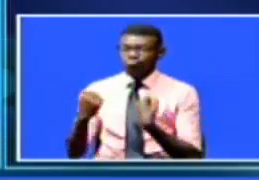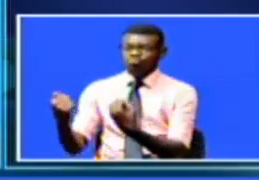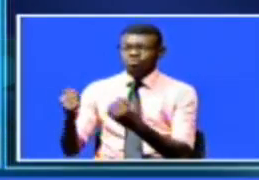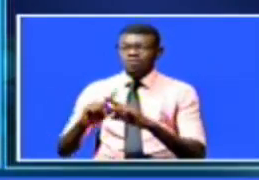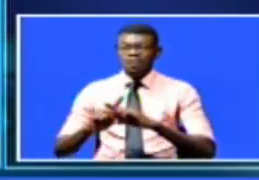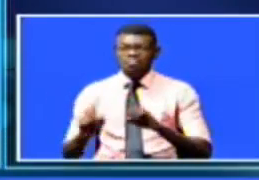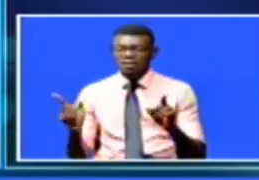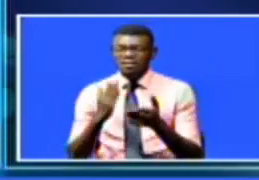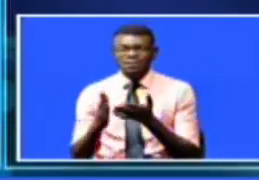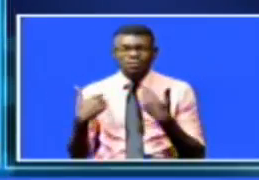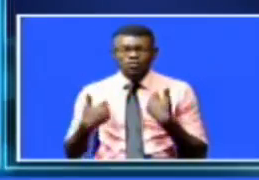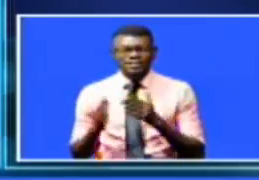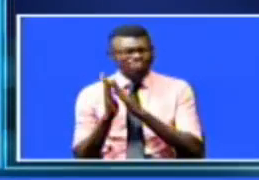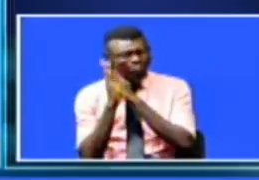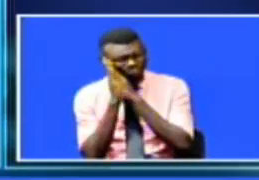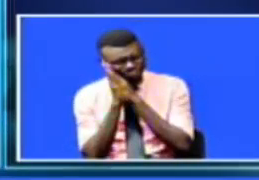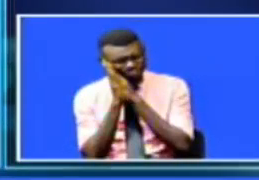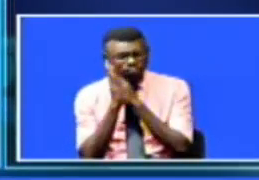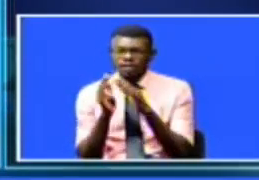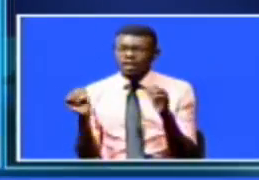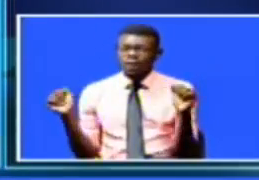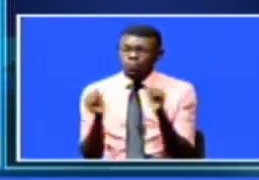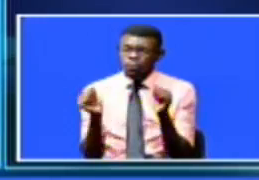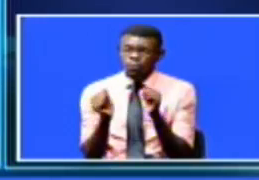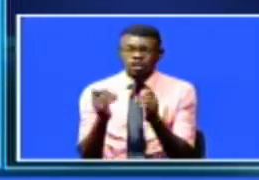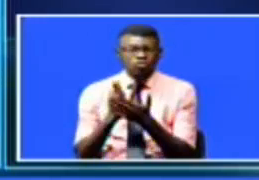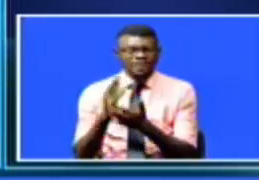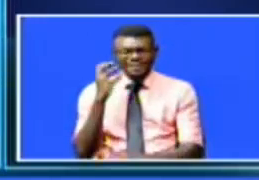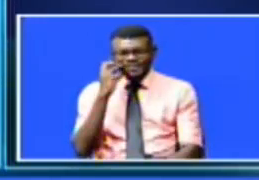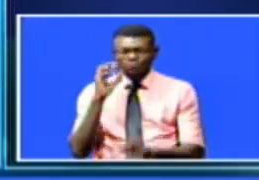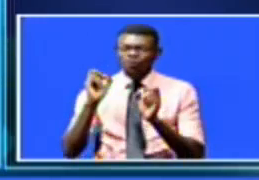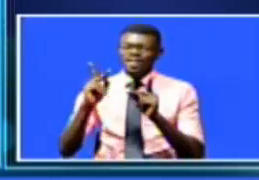sleeping out in the cold. It is something very sad. Now, to your question,